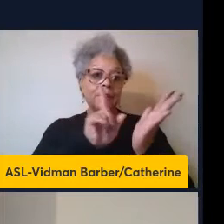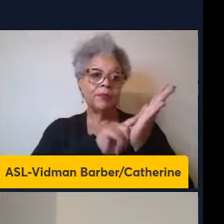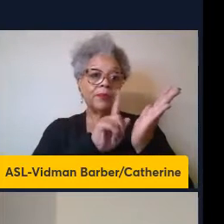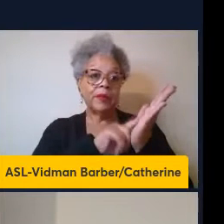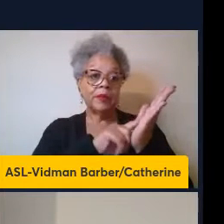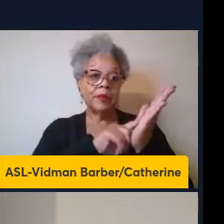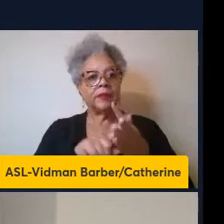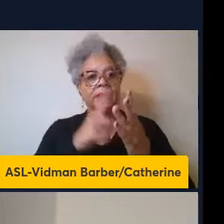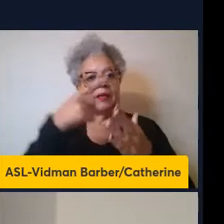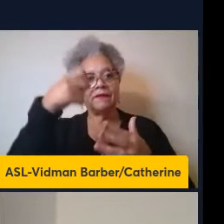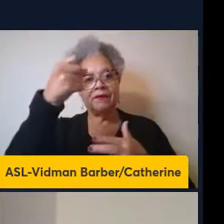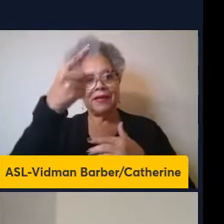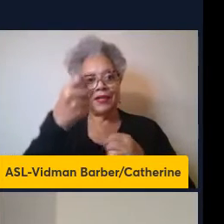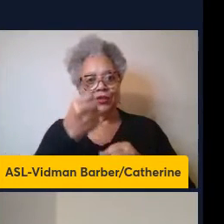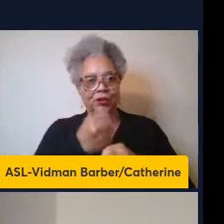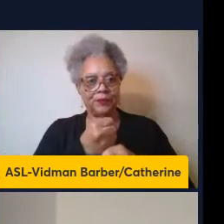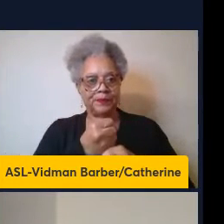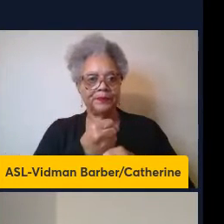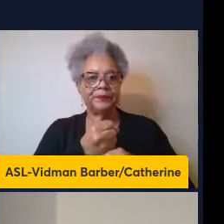of next year.